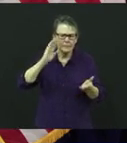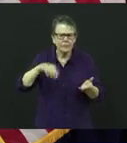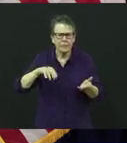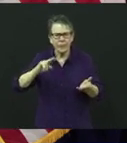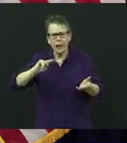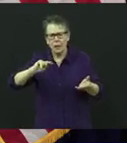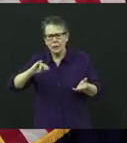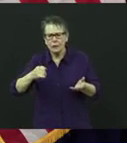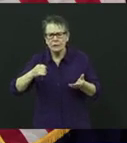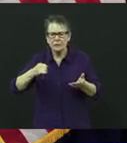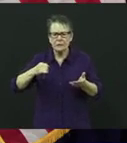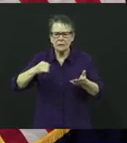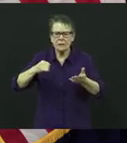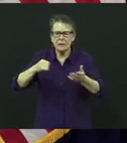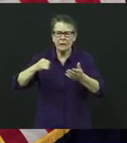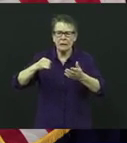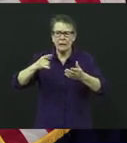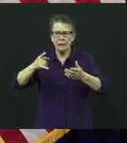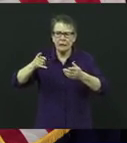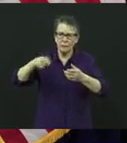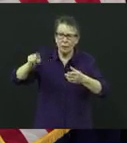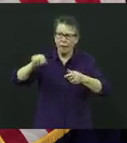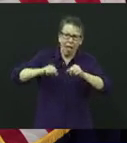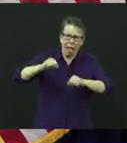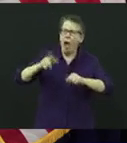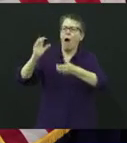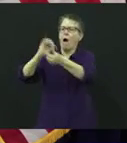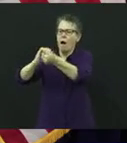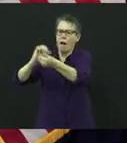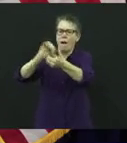okay with you. Okay. Christy. Governor,